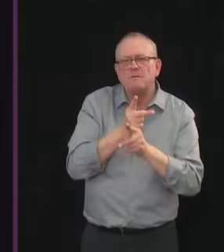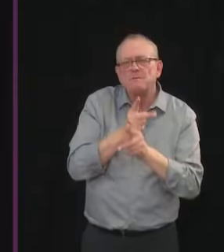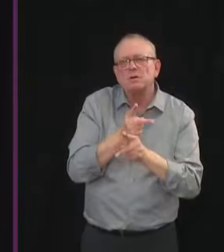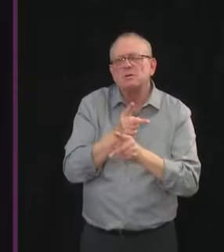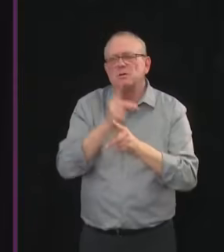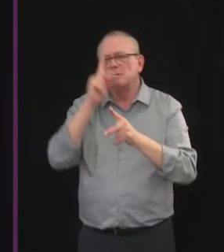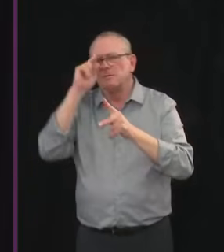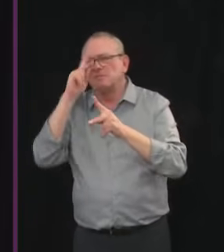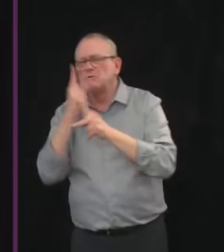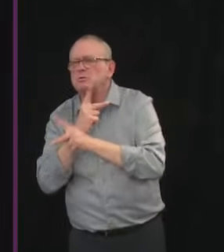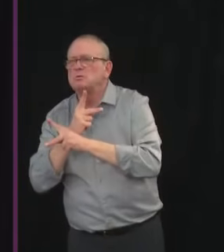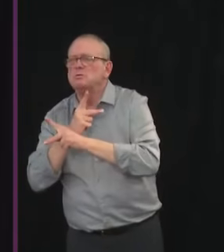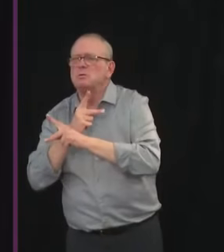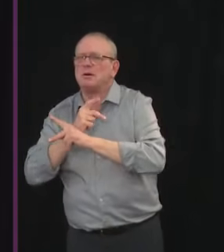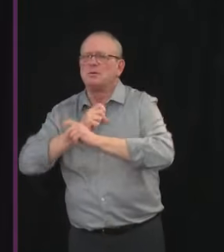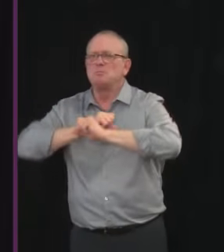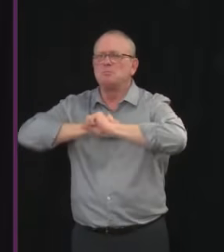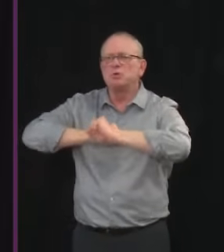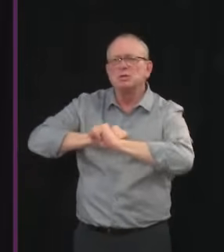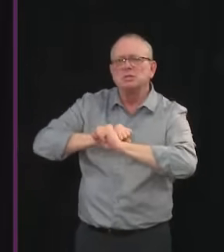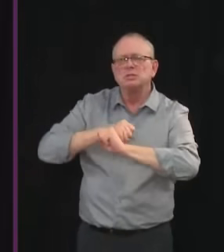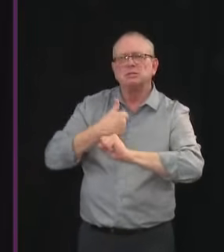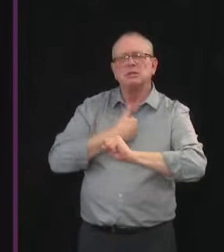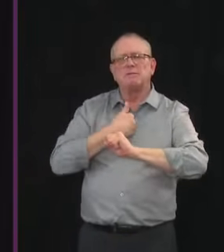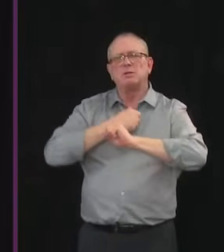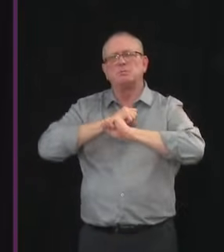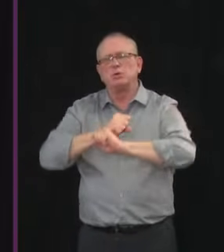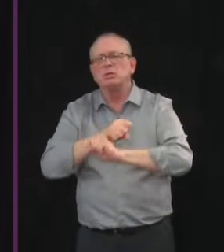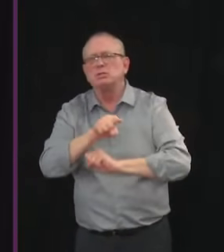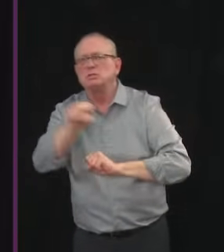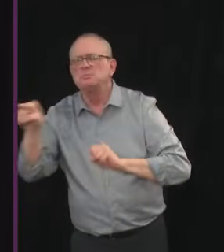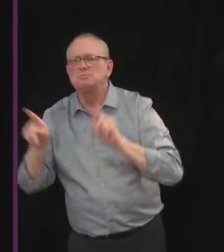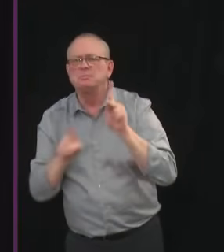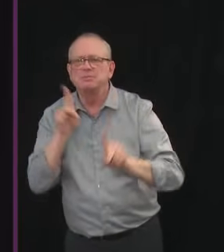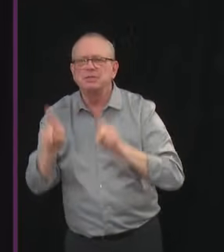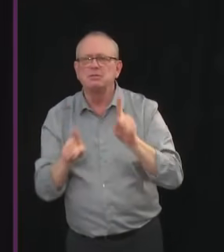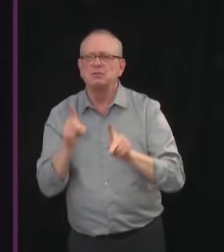us in a direction where we may be able to safely relax more